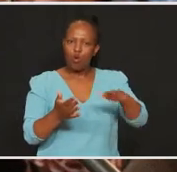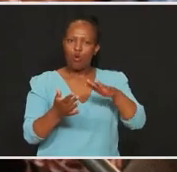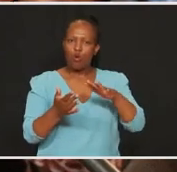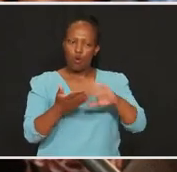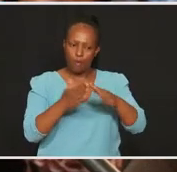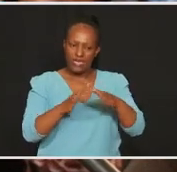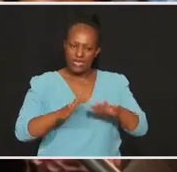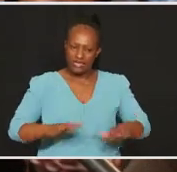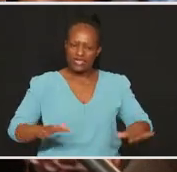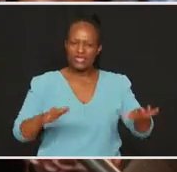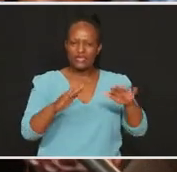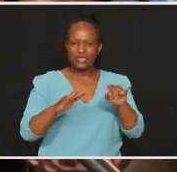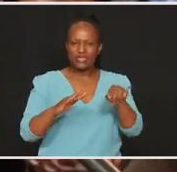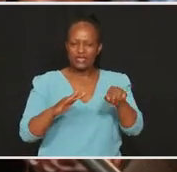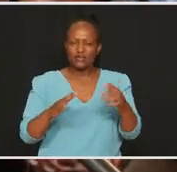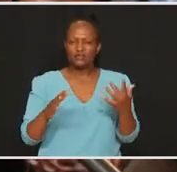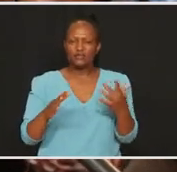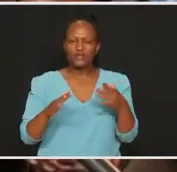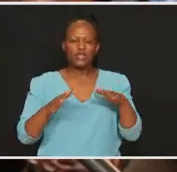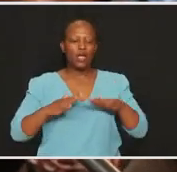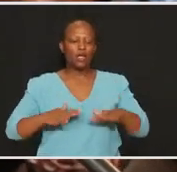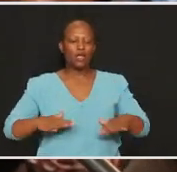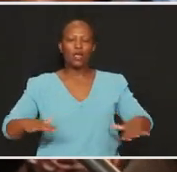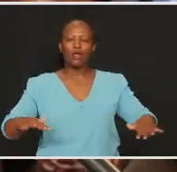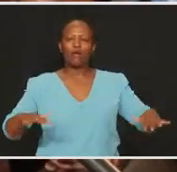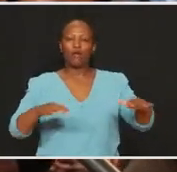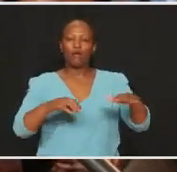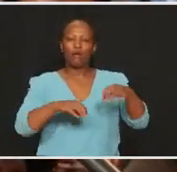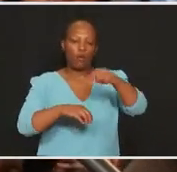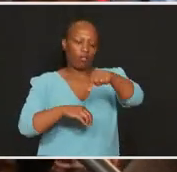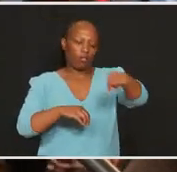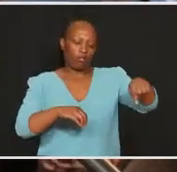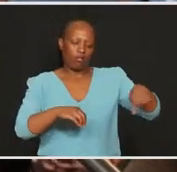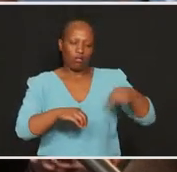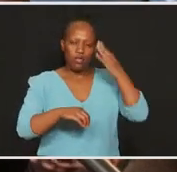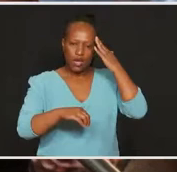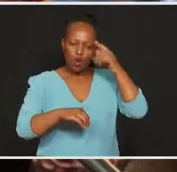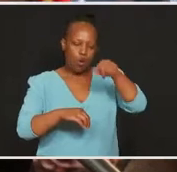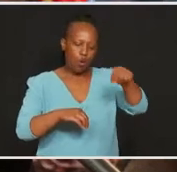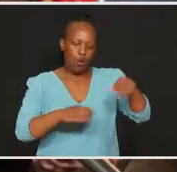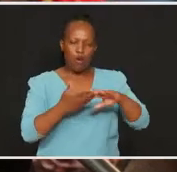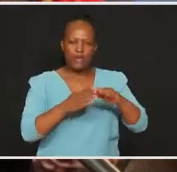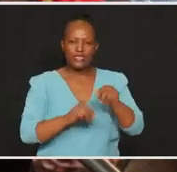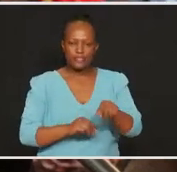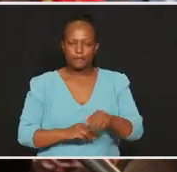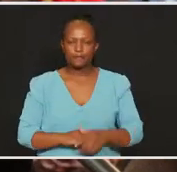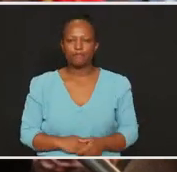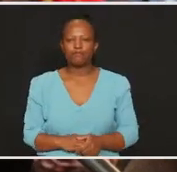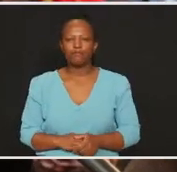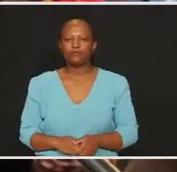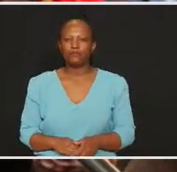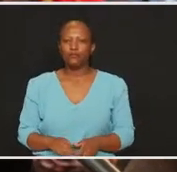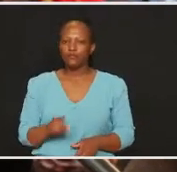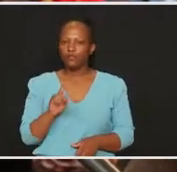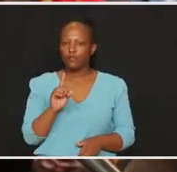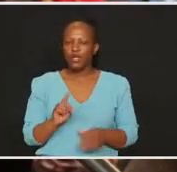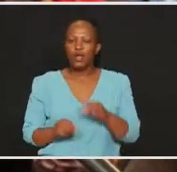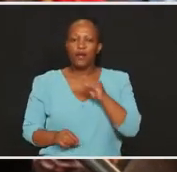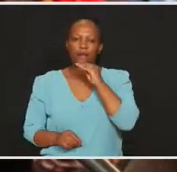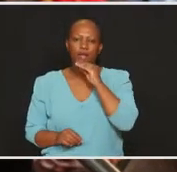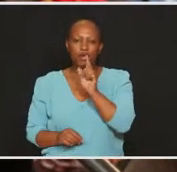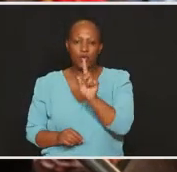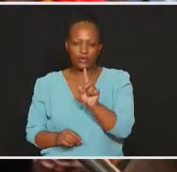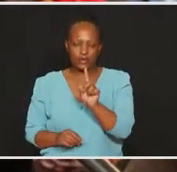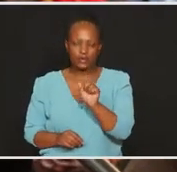are communities on those residential part of their areas which means this bill